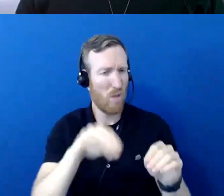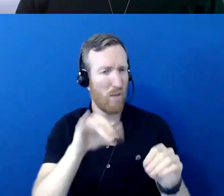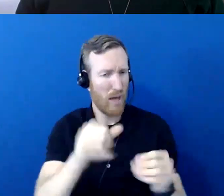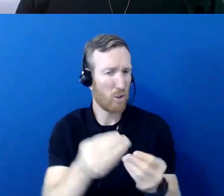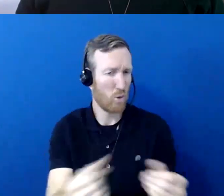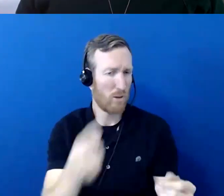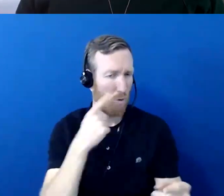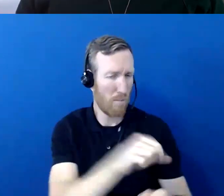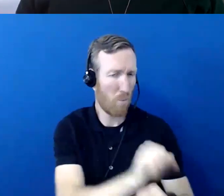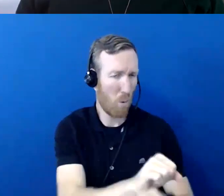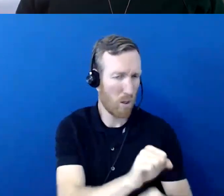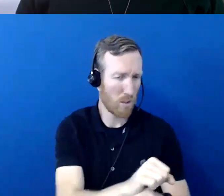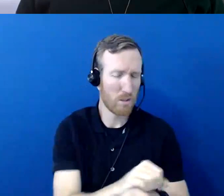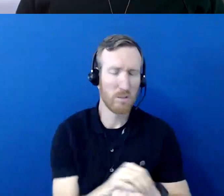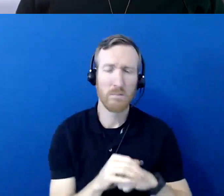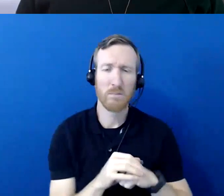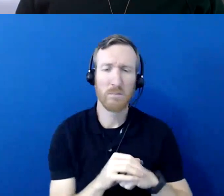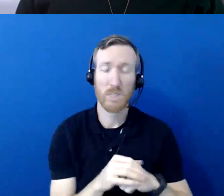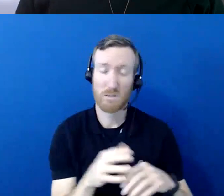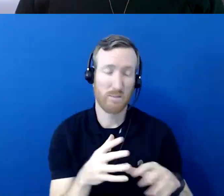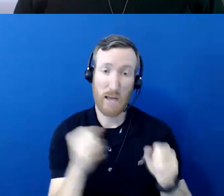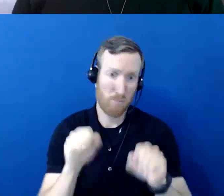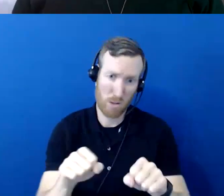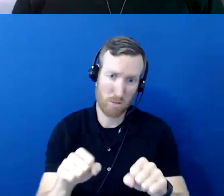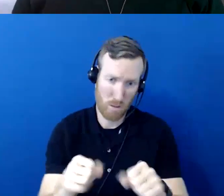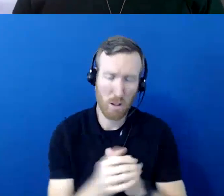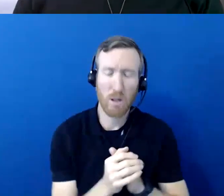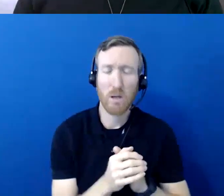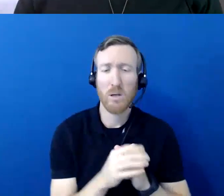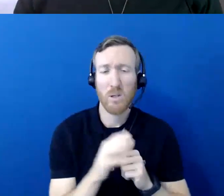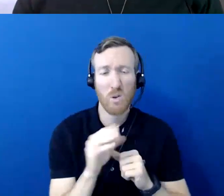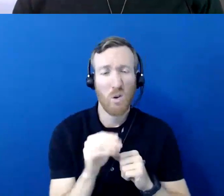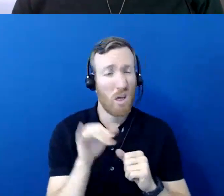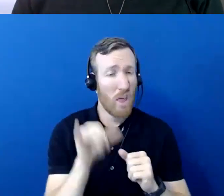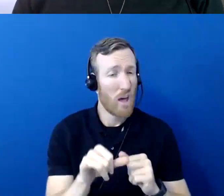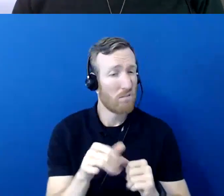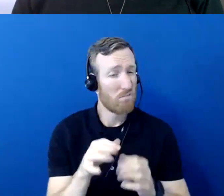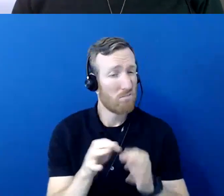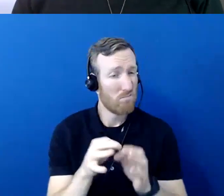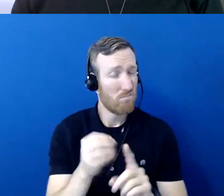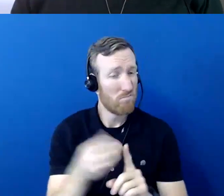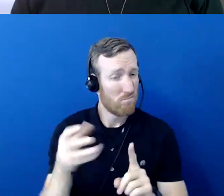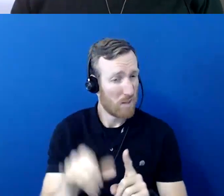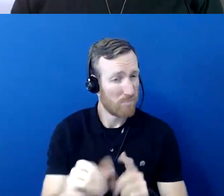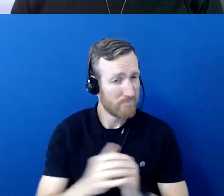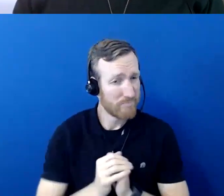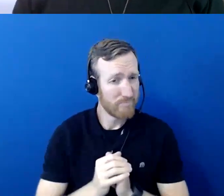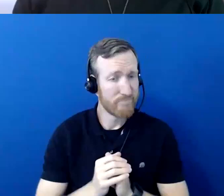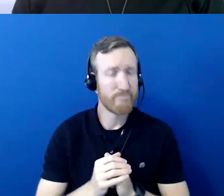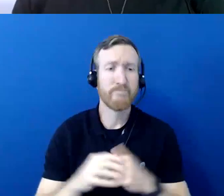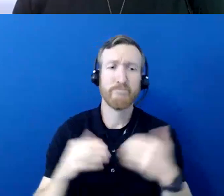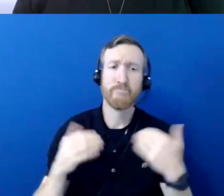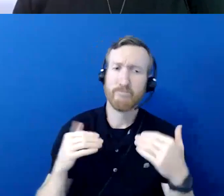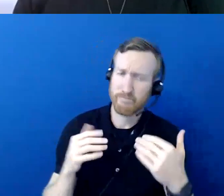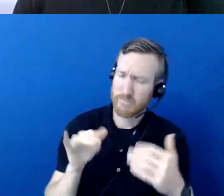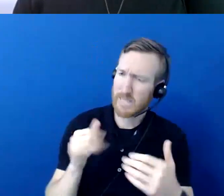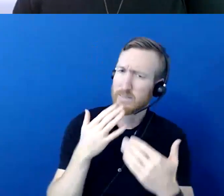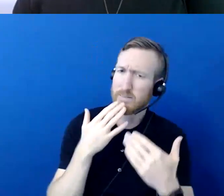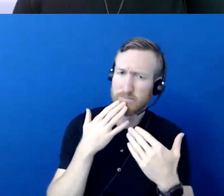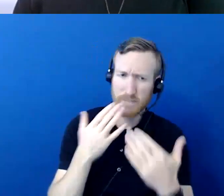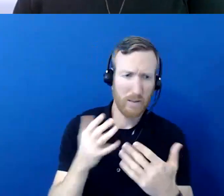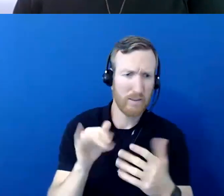So that's in a nutshell a bit of the description. This is really good, really helpful. And I